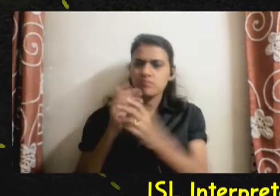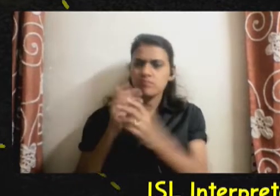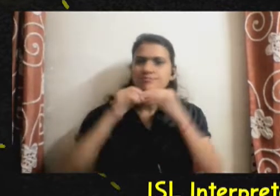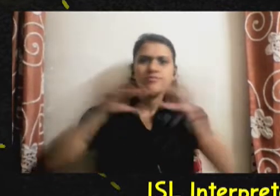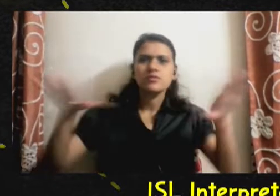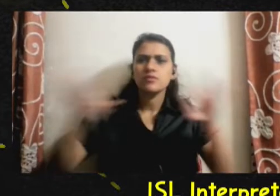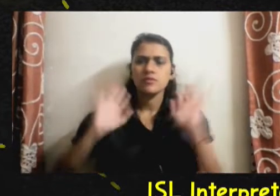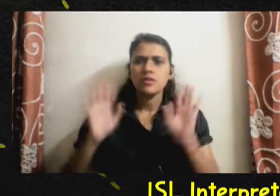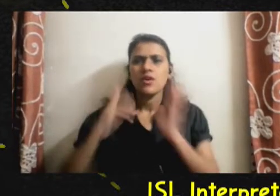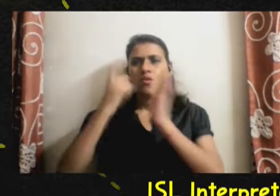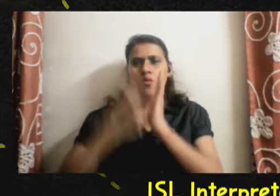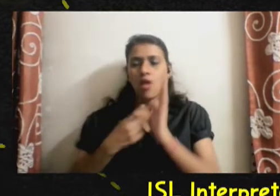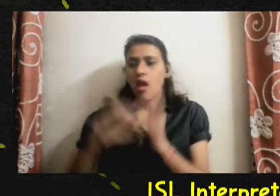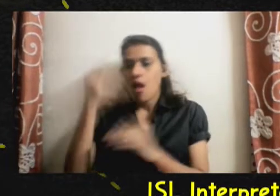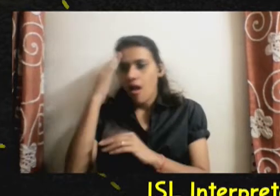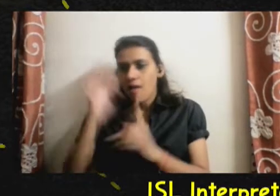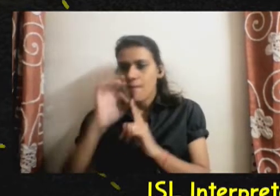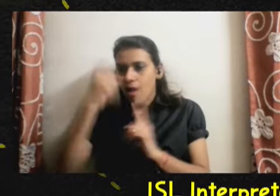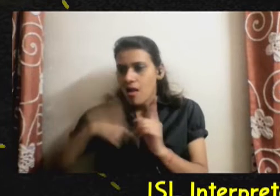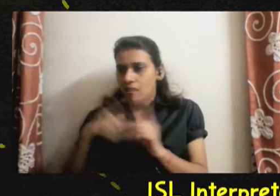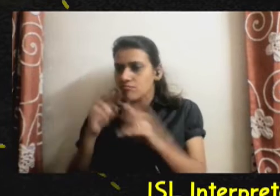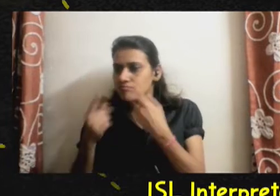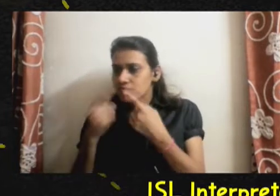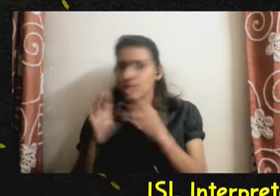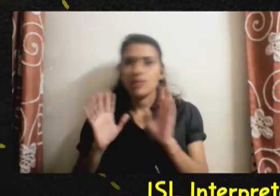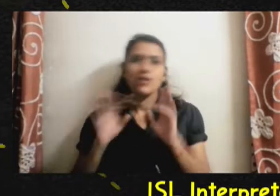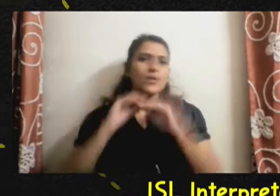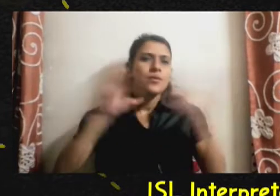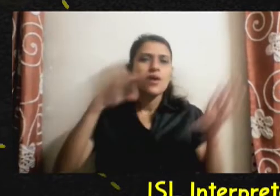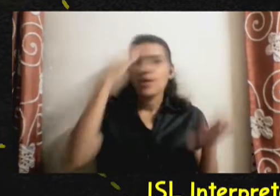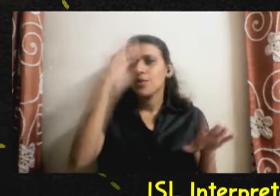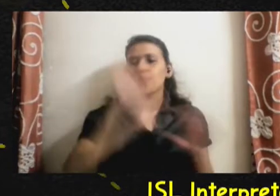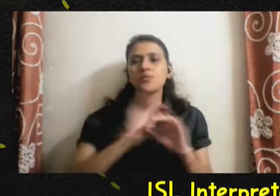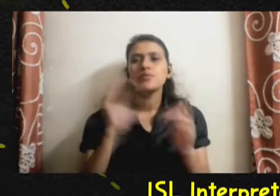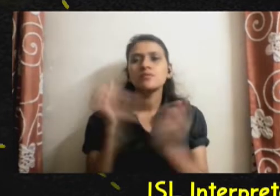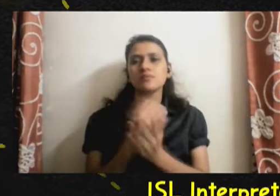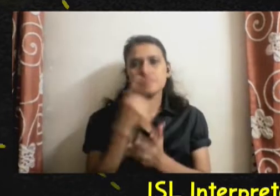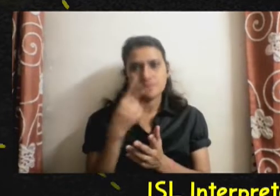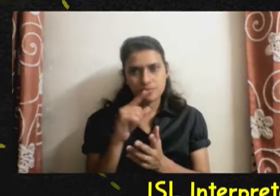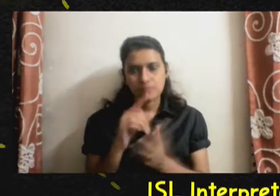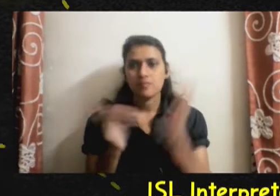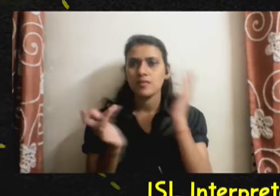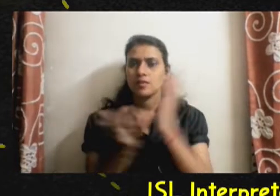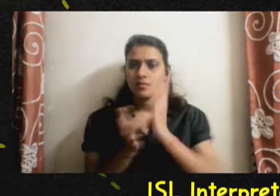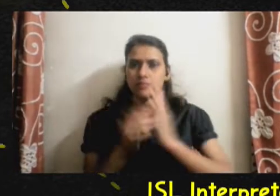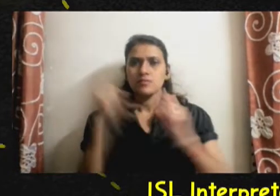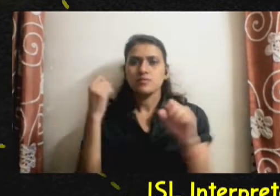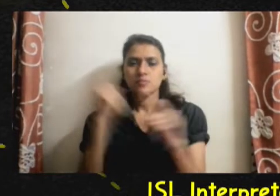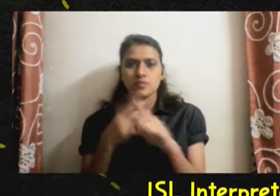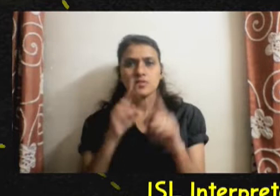those principles were foremost in our minds. So I think when we started thinking about a tech-based intervention, for